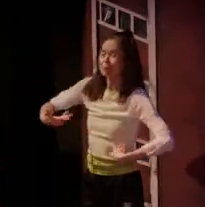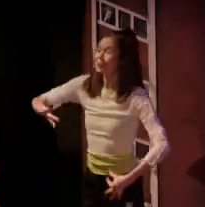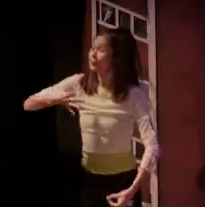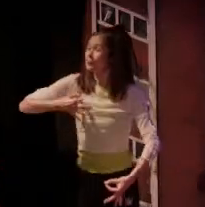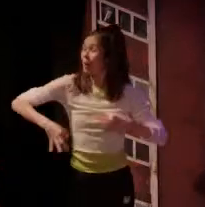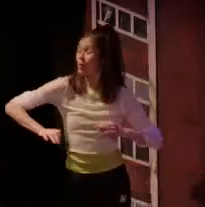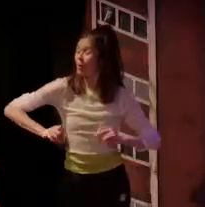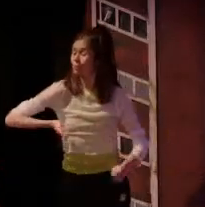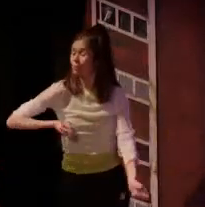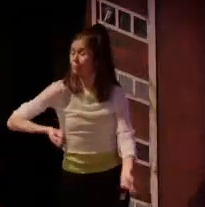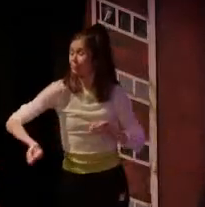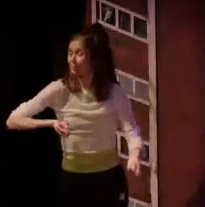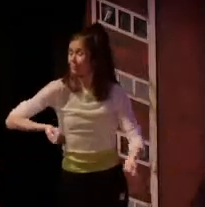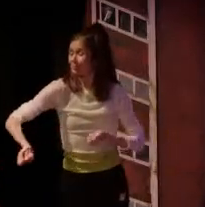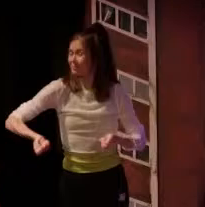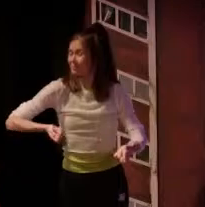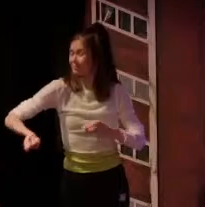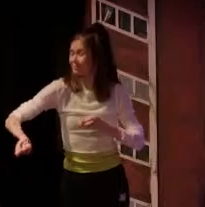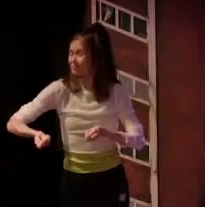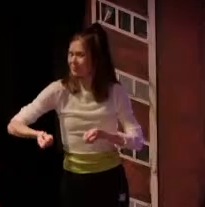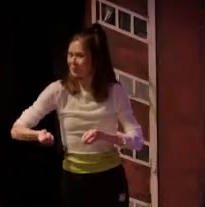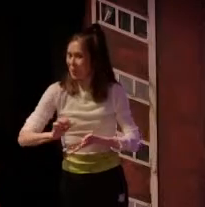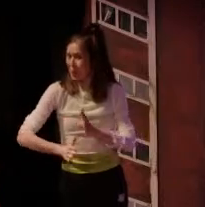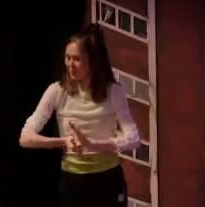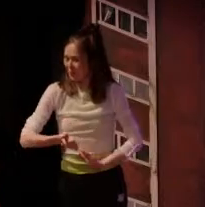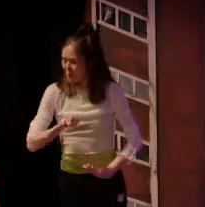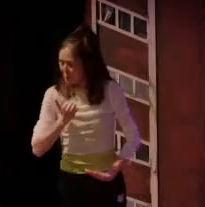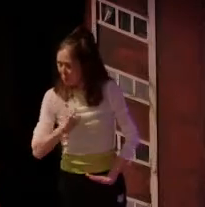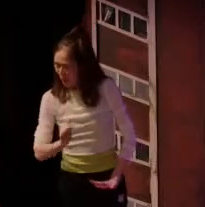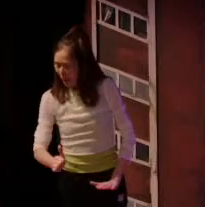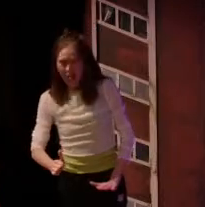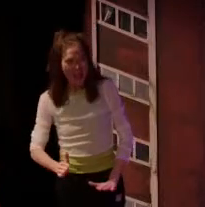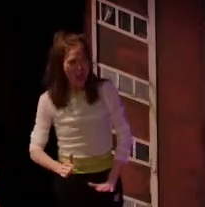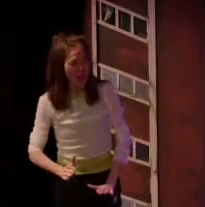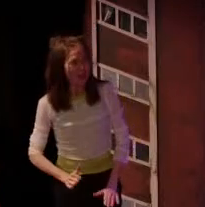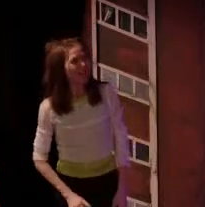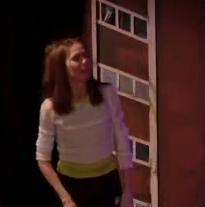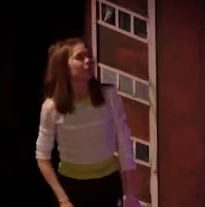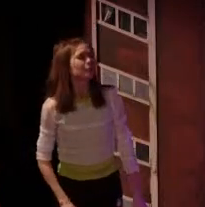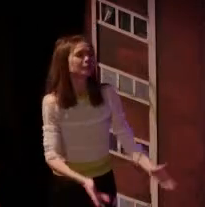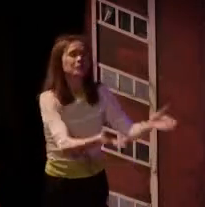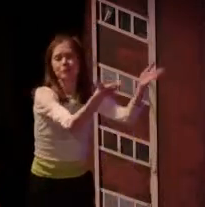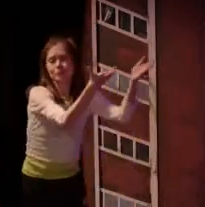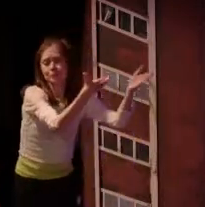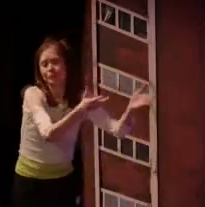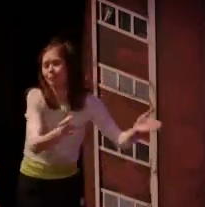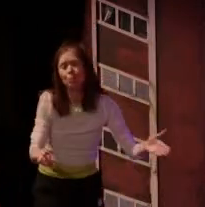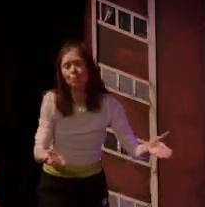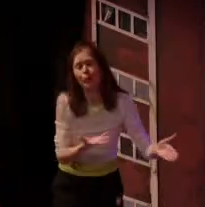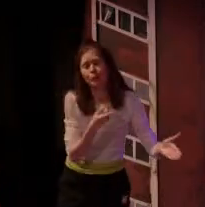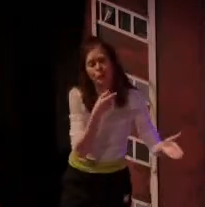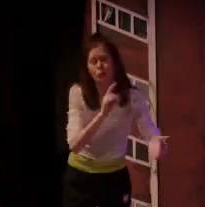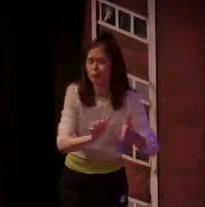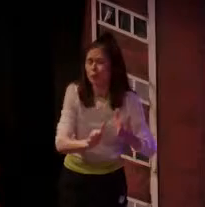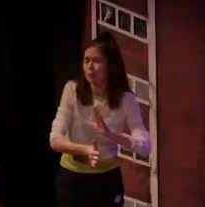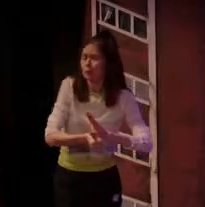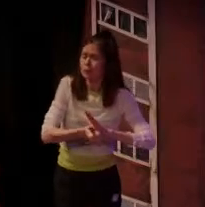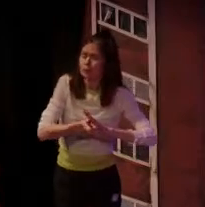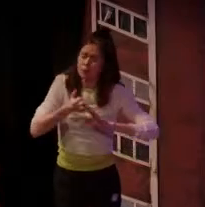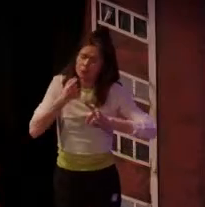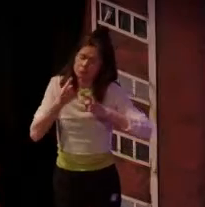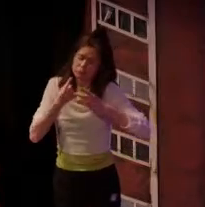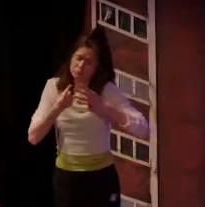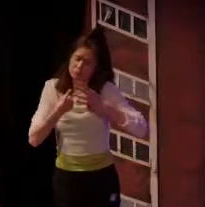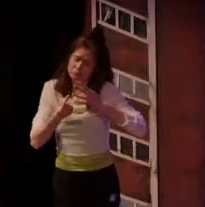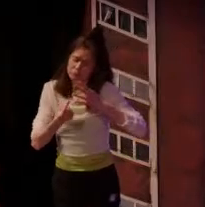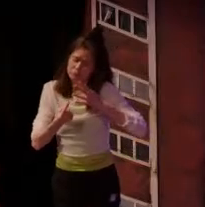mine has changed my disposition. All you do still betters what you've done. When you speak, sweet,